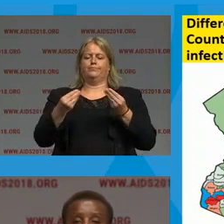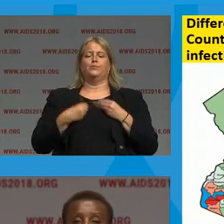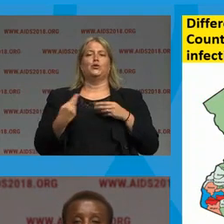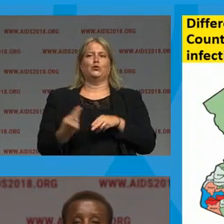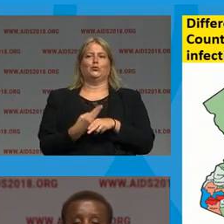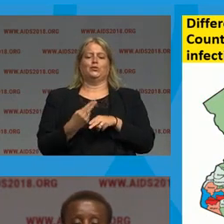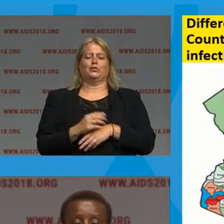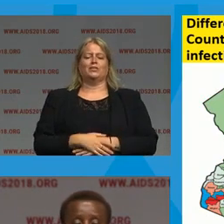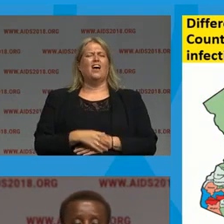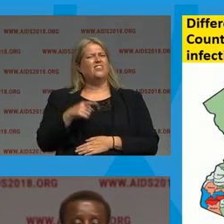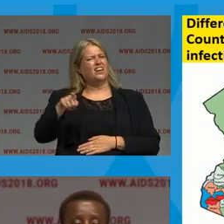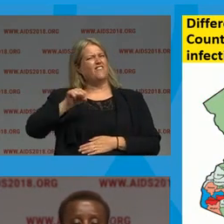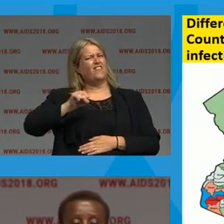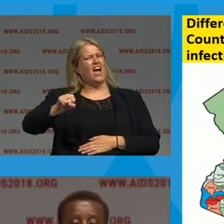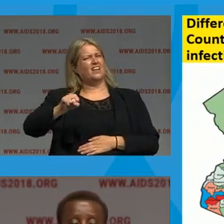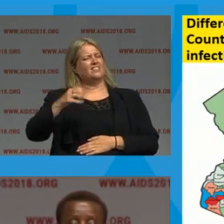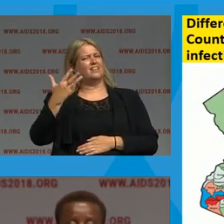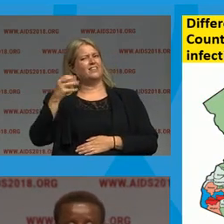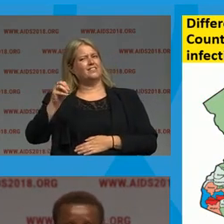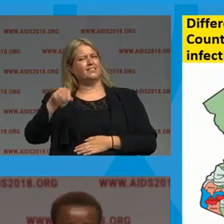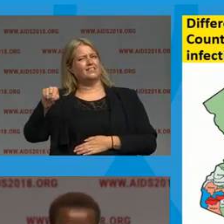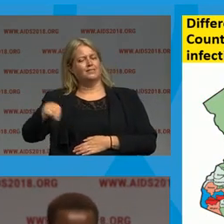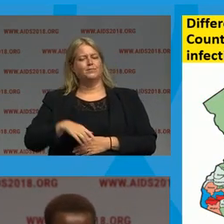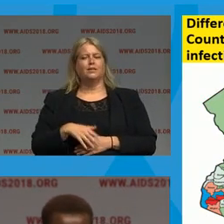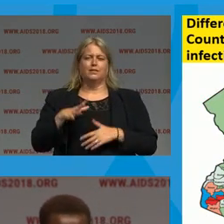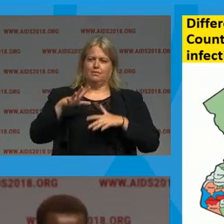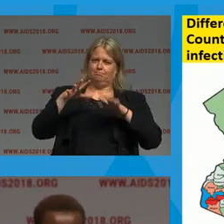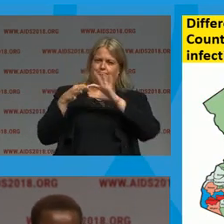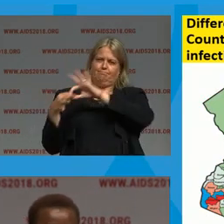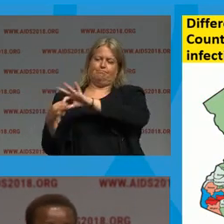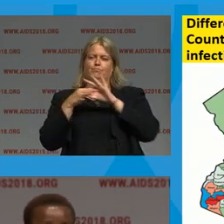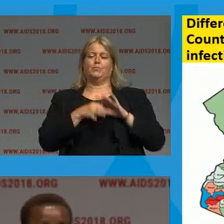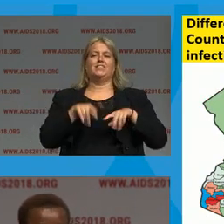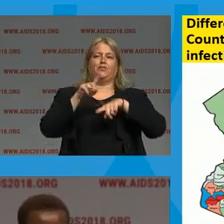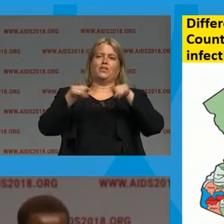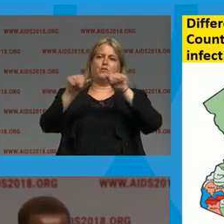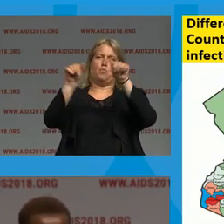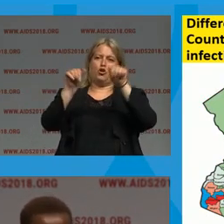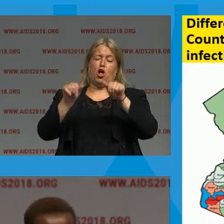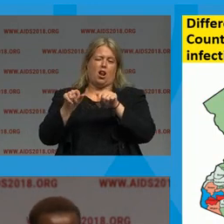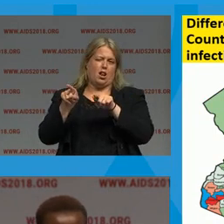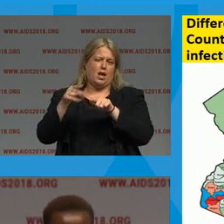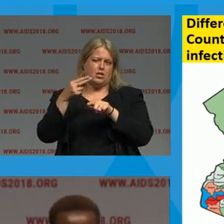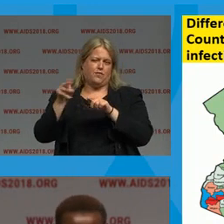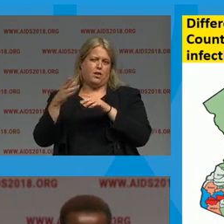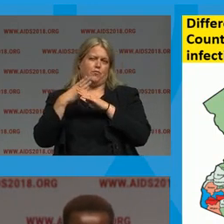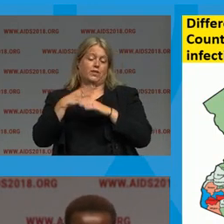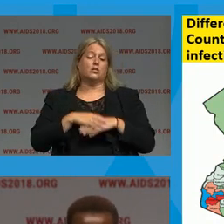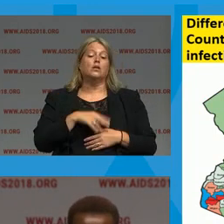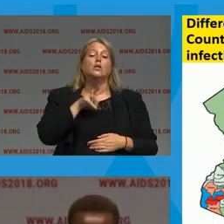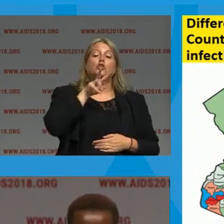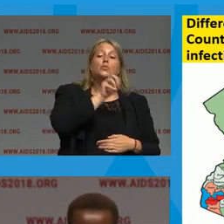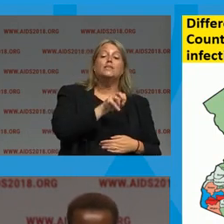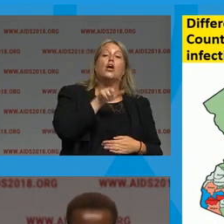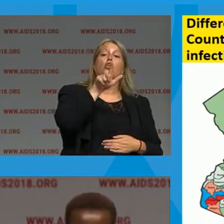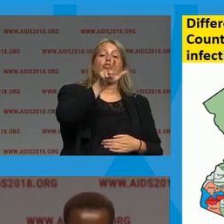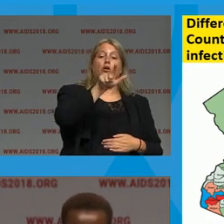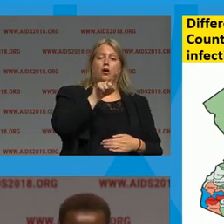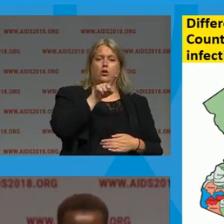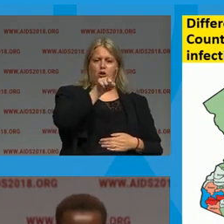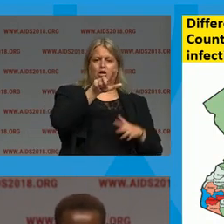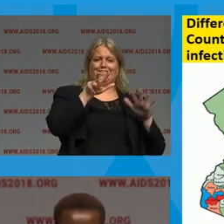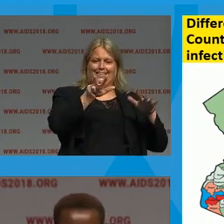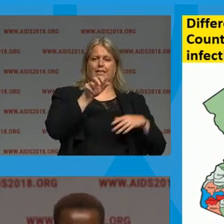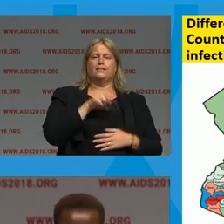first element of a differentiated model for HIV prevention. In 2013, we took on to build the capacity for